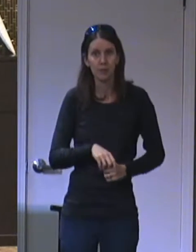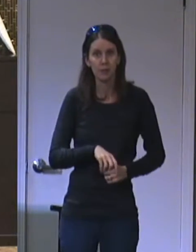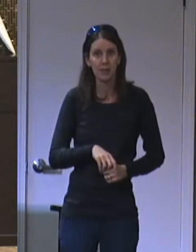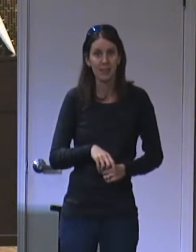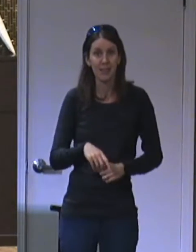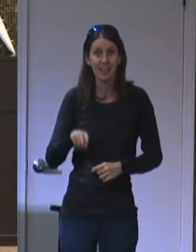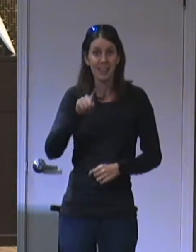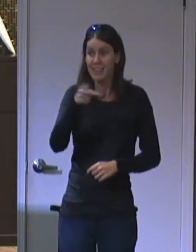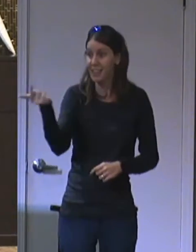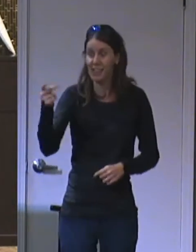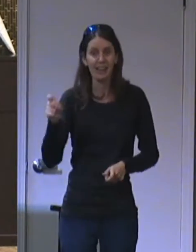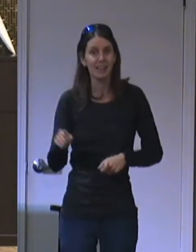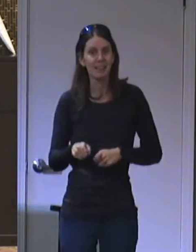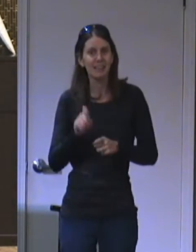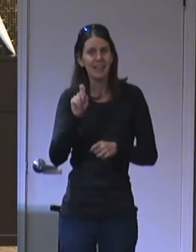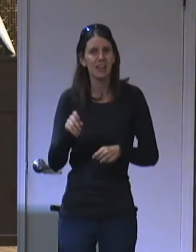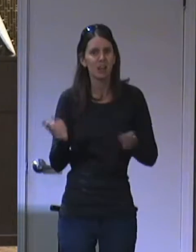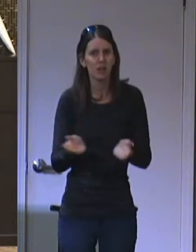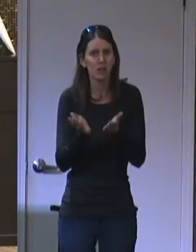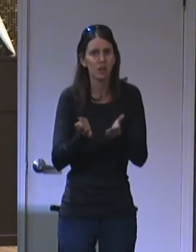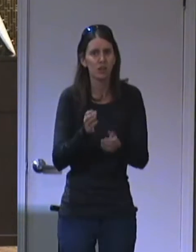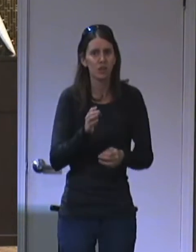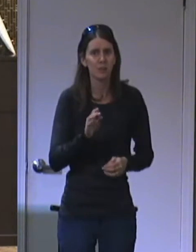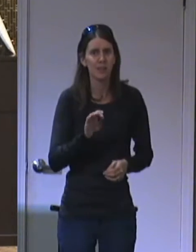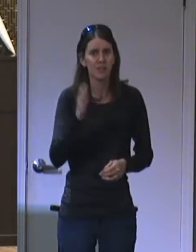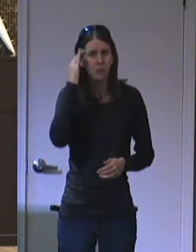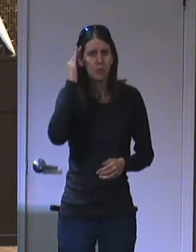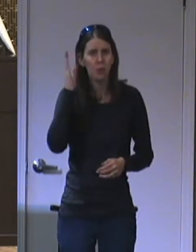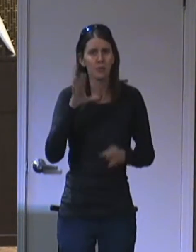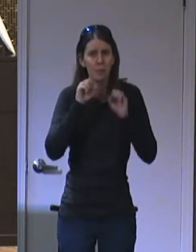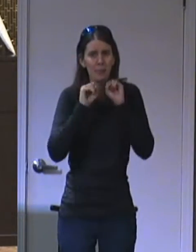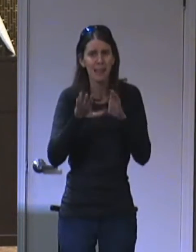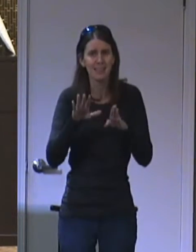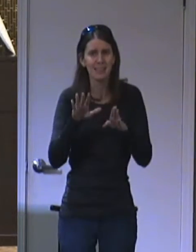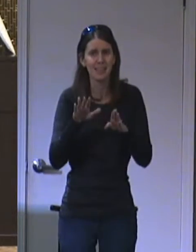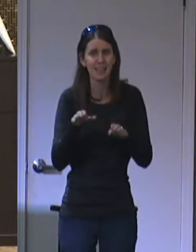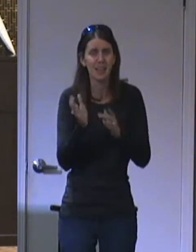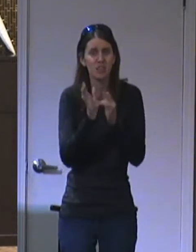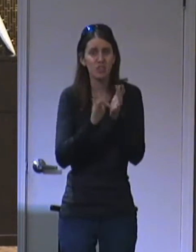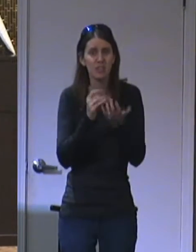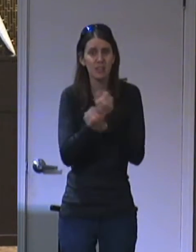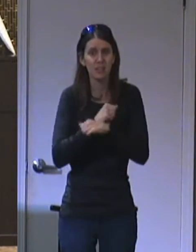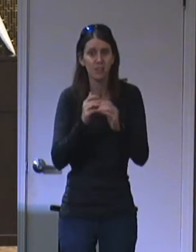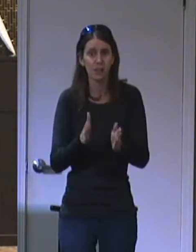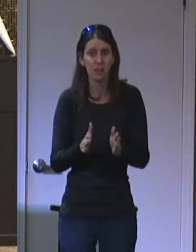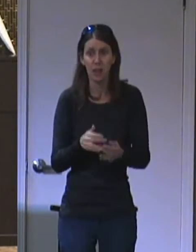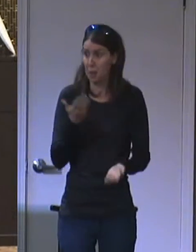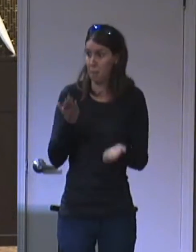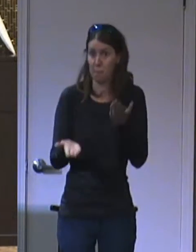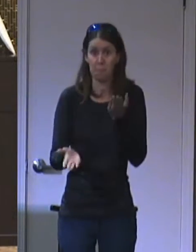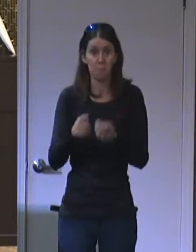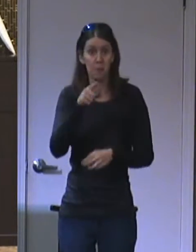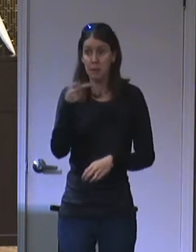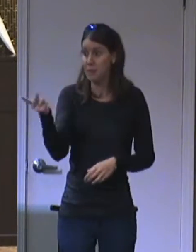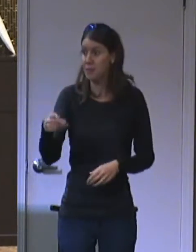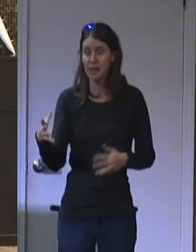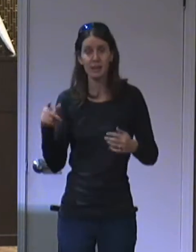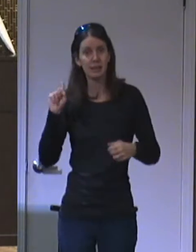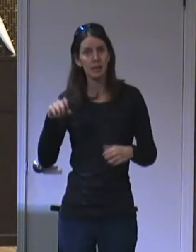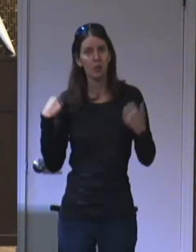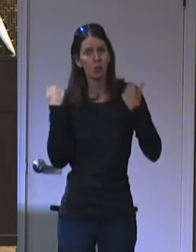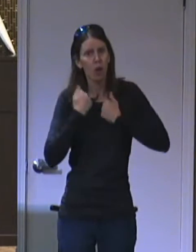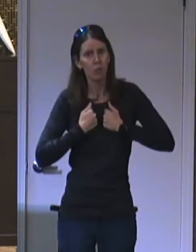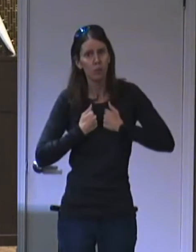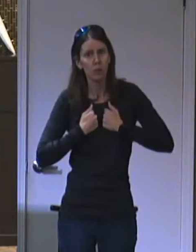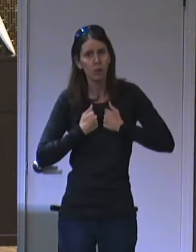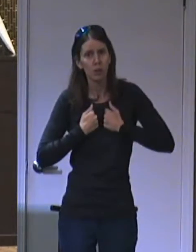They need encouragement. They need the blessing of knowing Jesus as their Savior. Maybe they need a coat. Doesn't